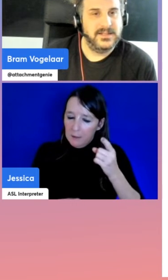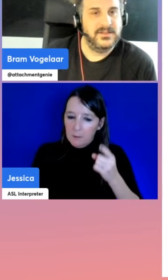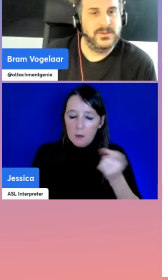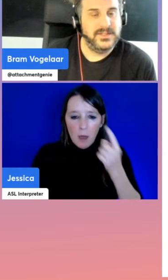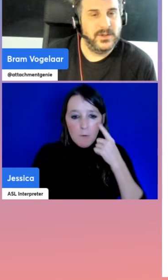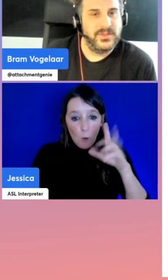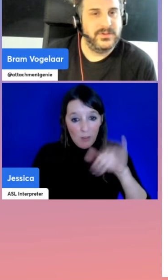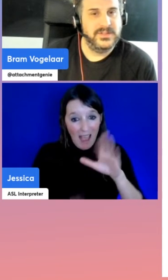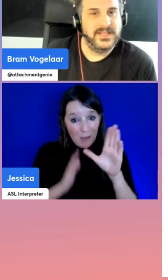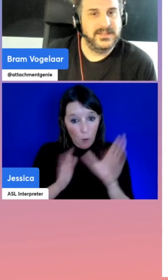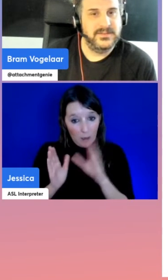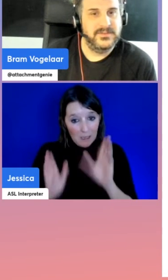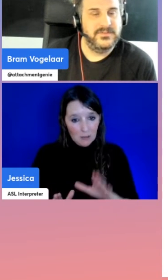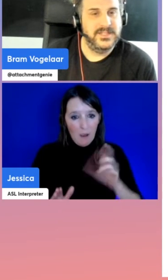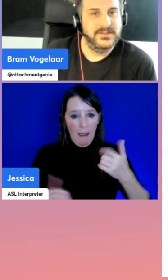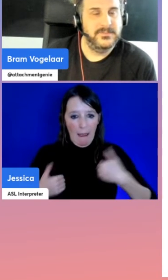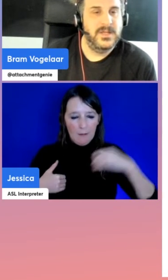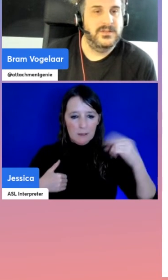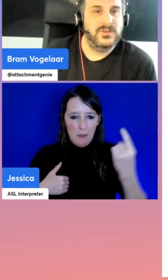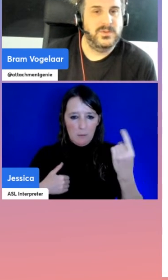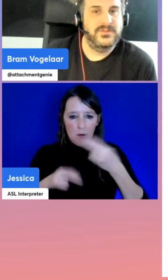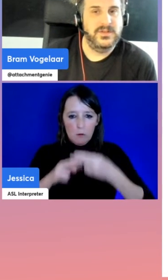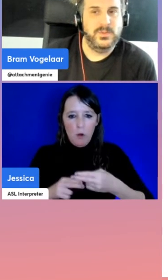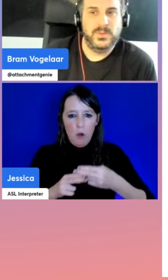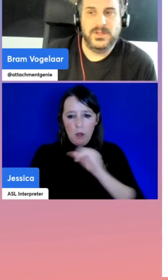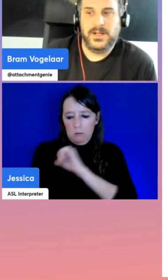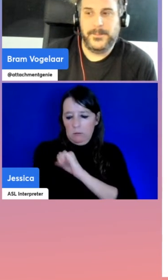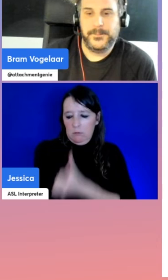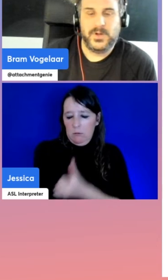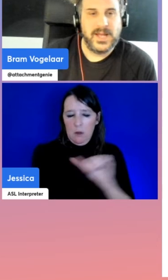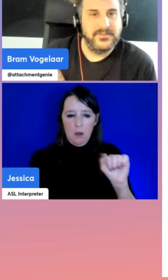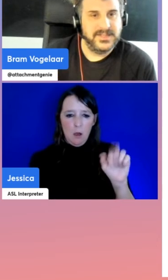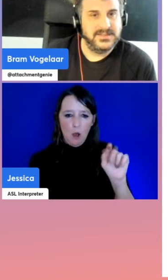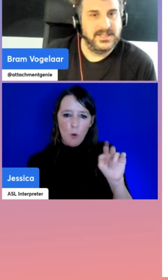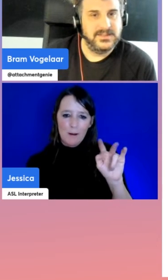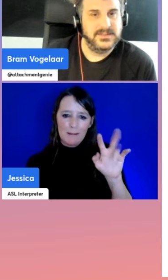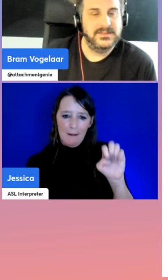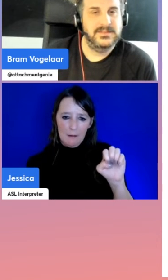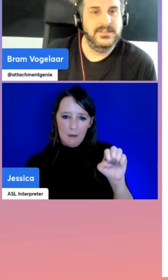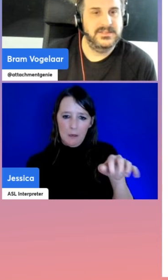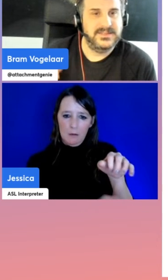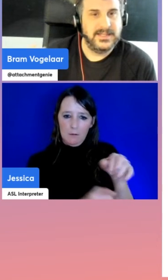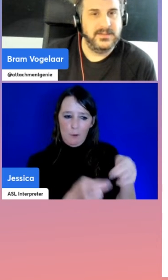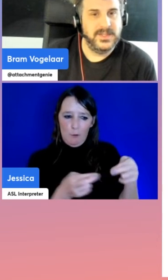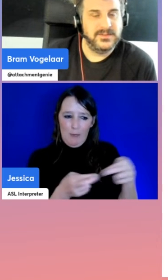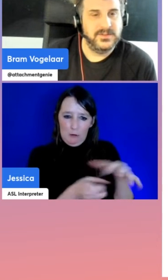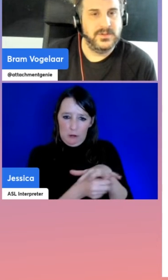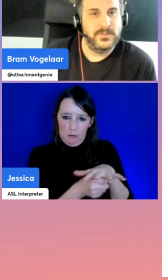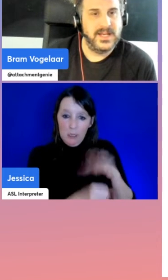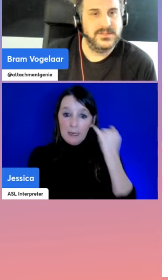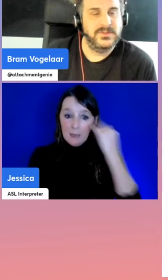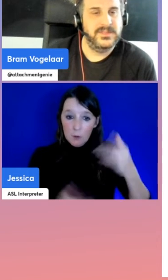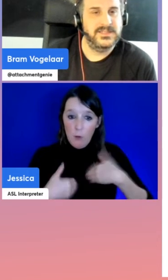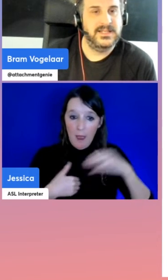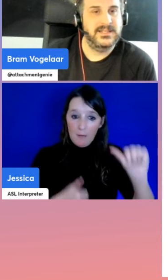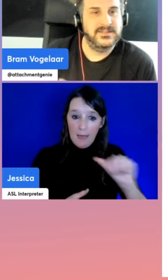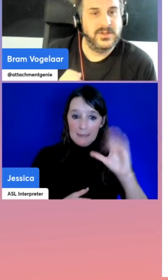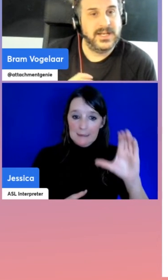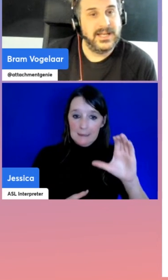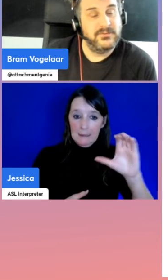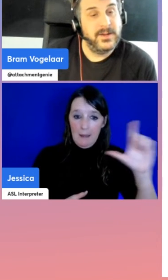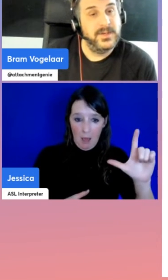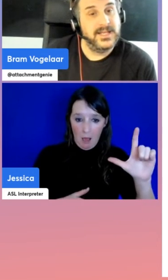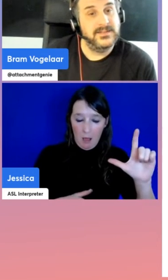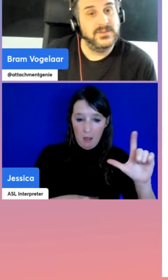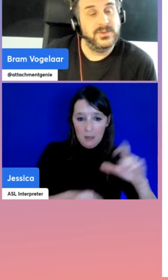something set called the authoritative region. So if you going to have ACLs, you send them into your management region, and it's